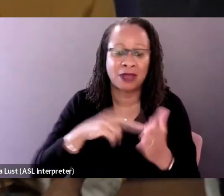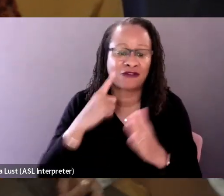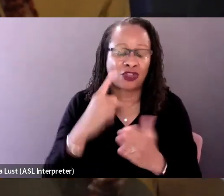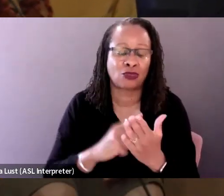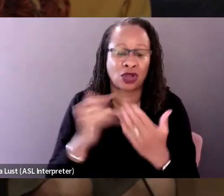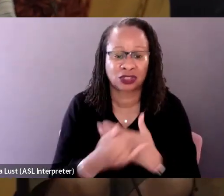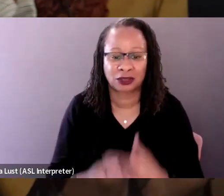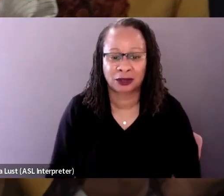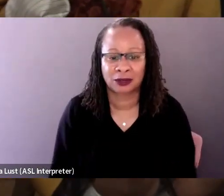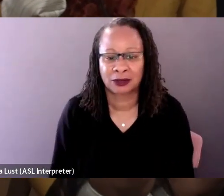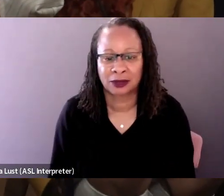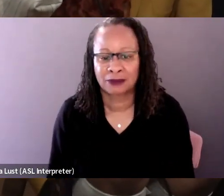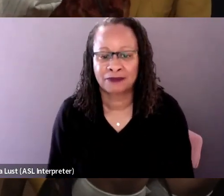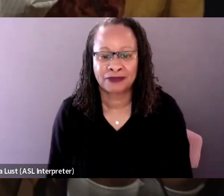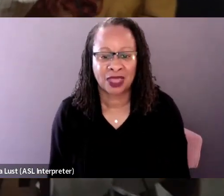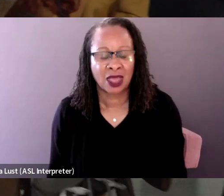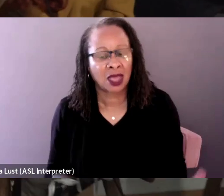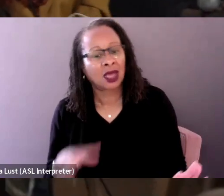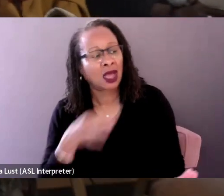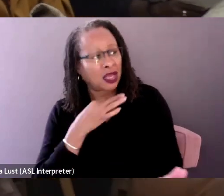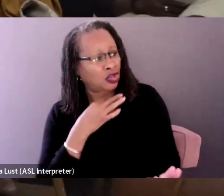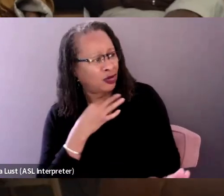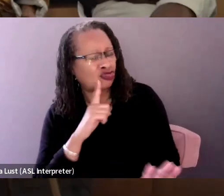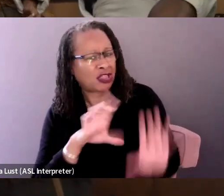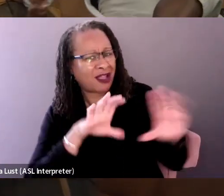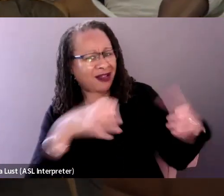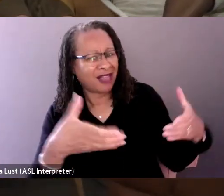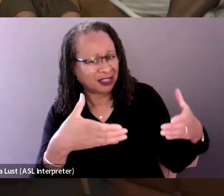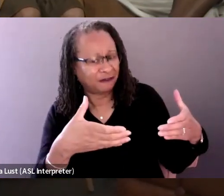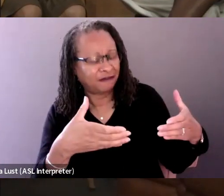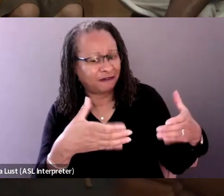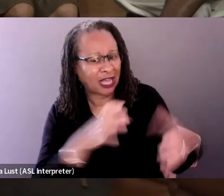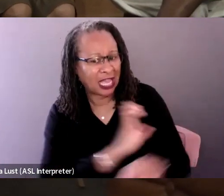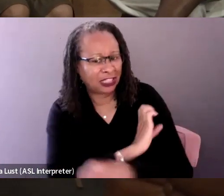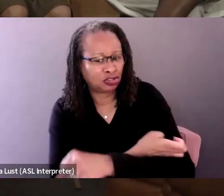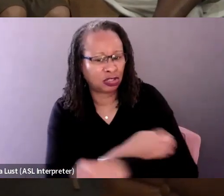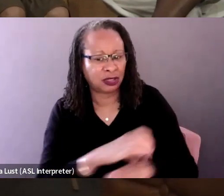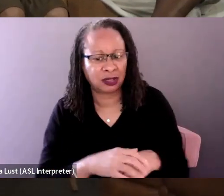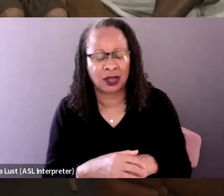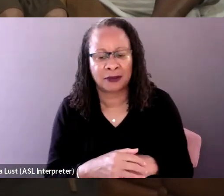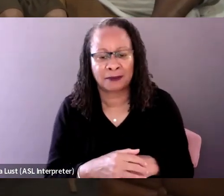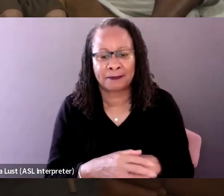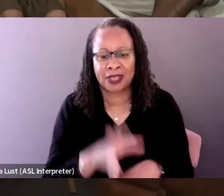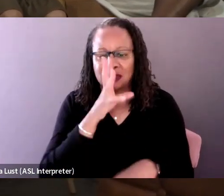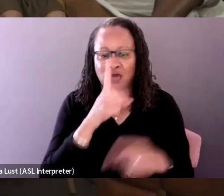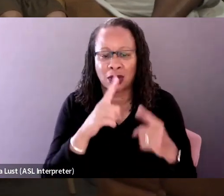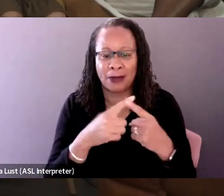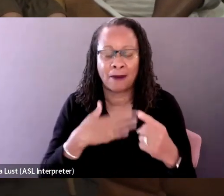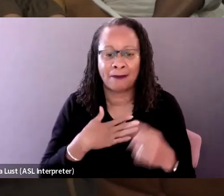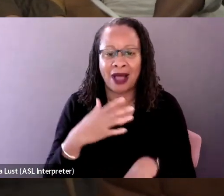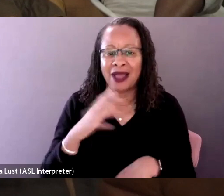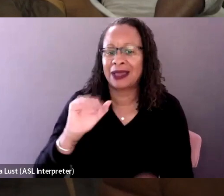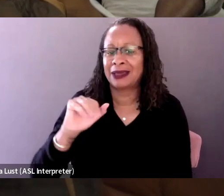I'm curious, I think like it's kind of a collective energy. I also, like I talked about my imposter syndrome with it, which is like,